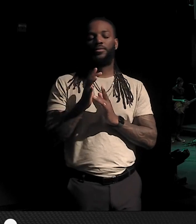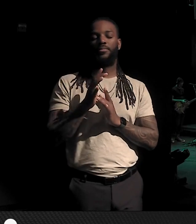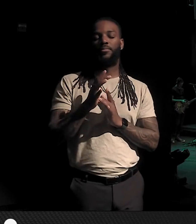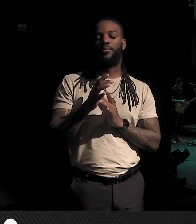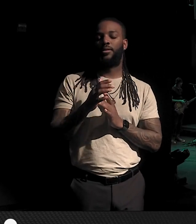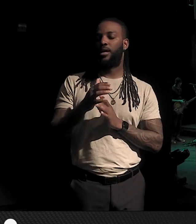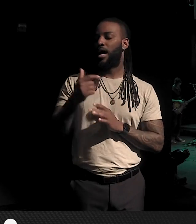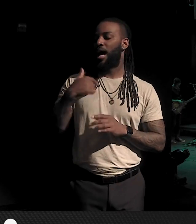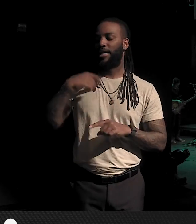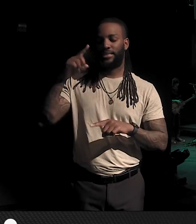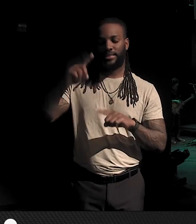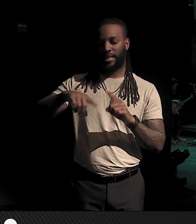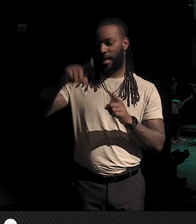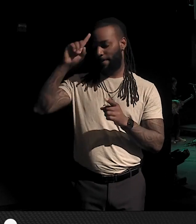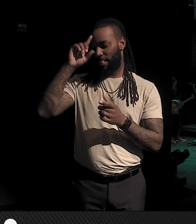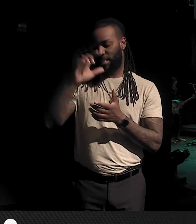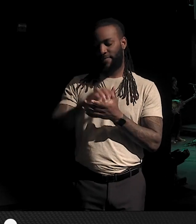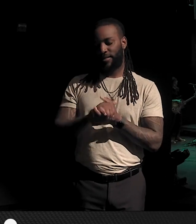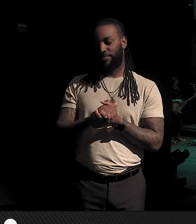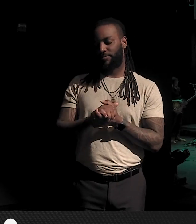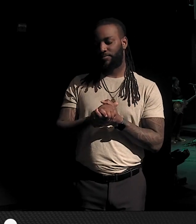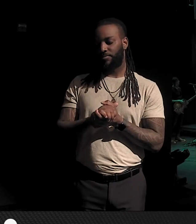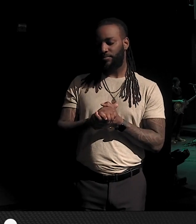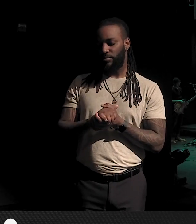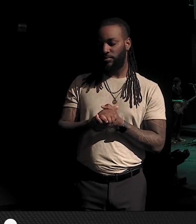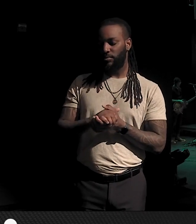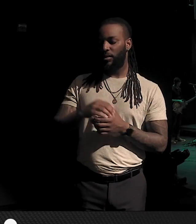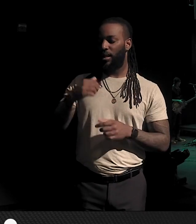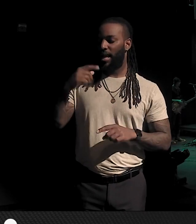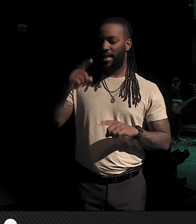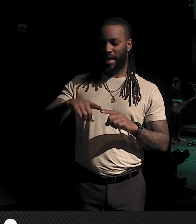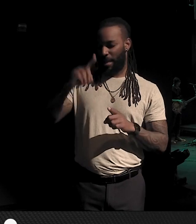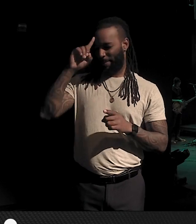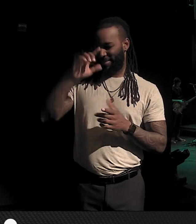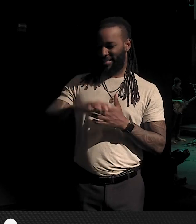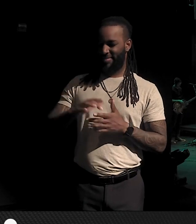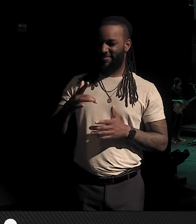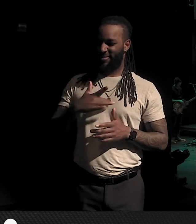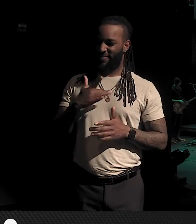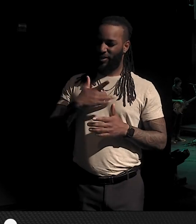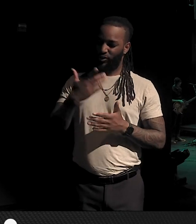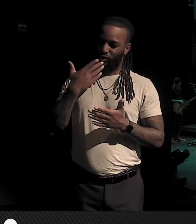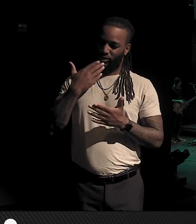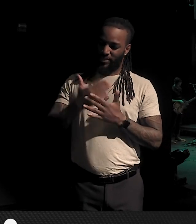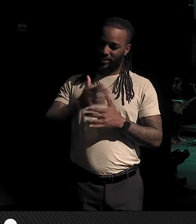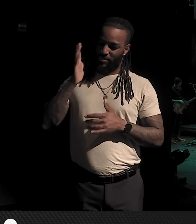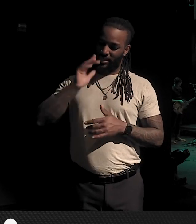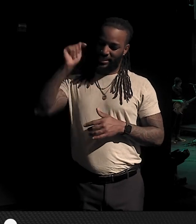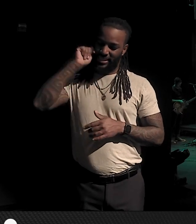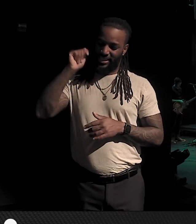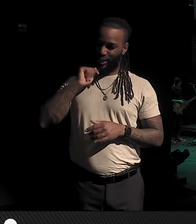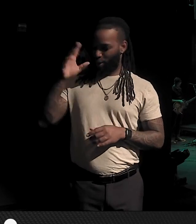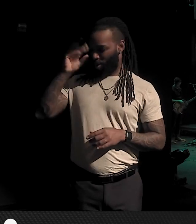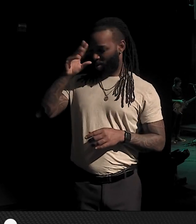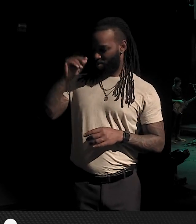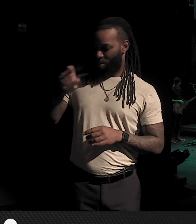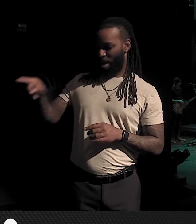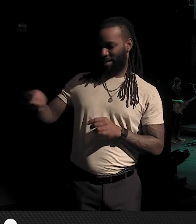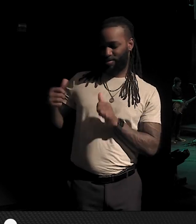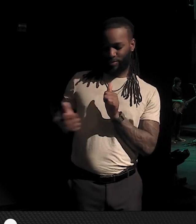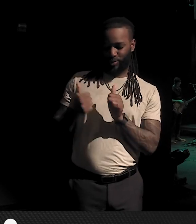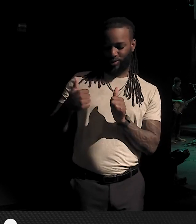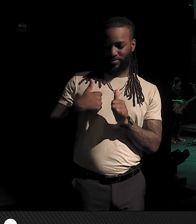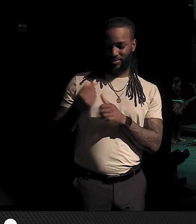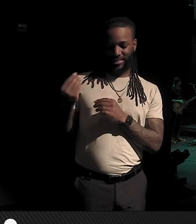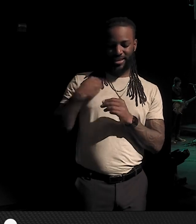I just can't believe it. I can't believe it, that as good as it felt to be a teenager pursued by a boy, that by you it